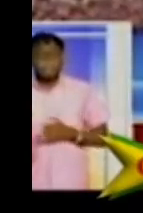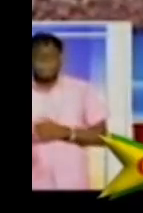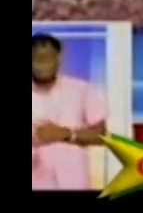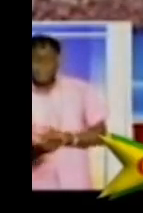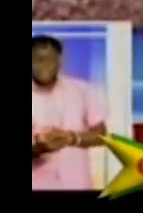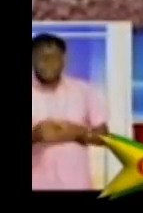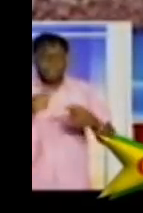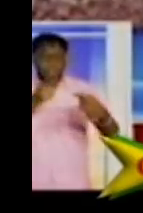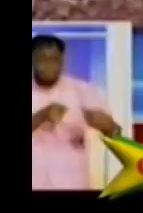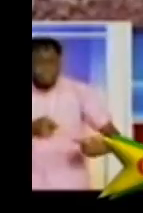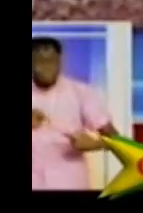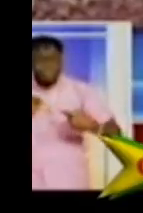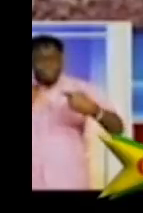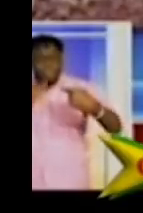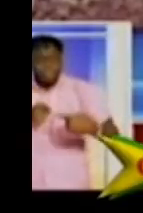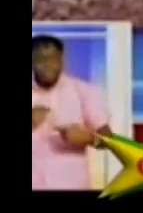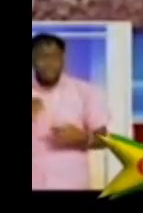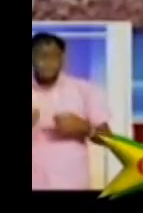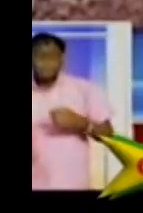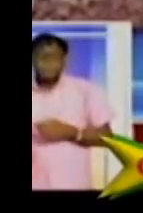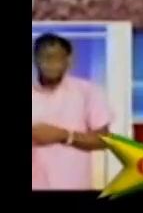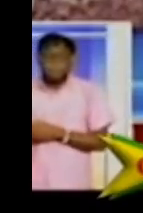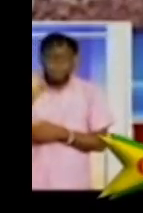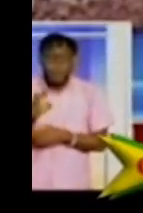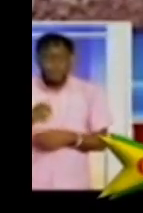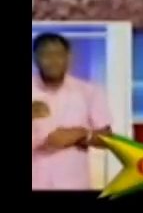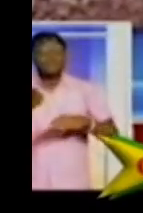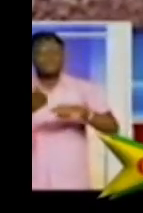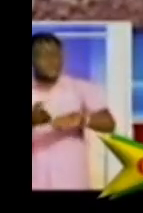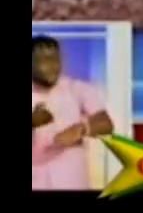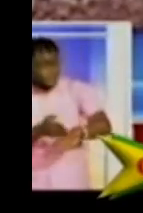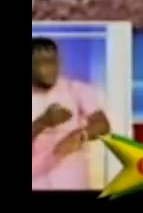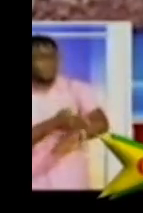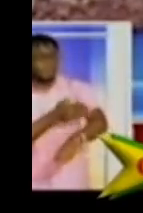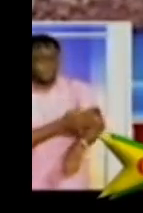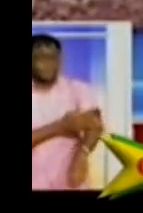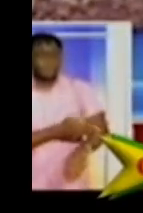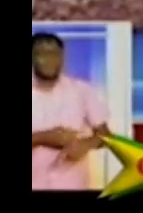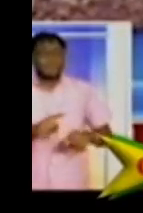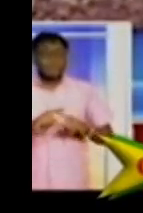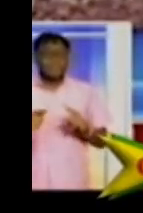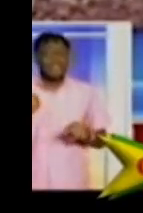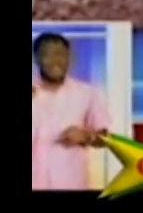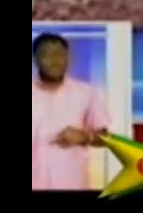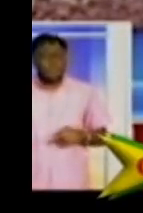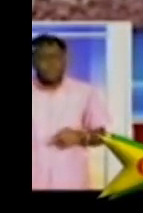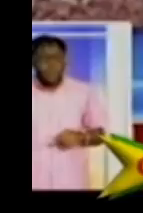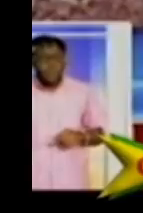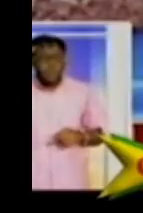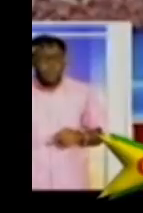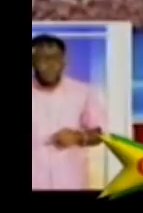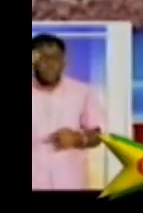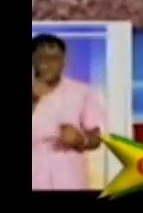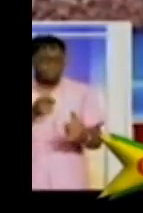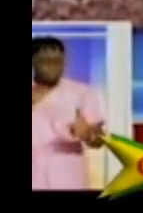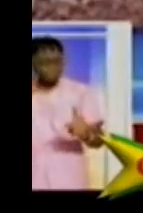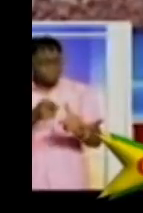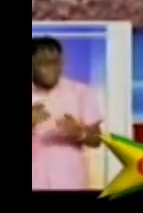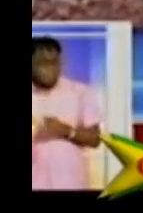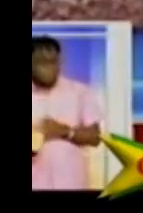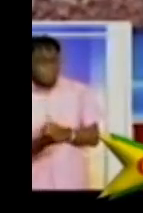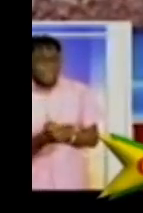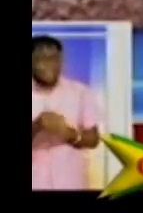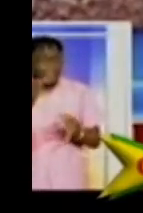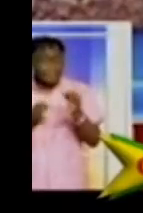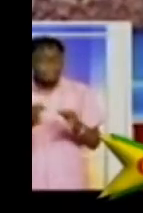know, has been holding up there enough after it. So I think with the batting, batting, if we can score the runs and put it on the board,